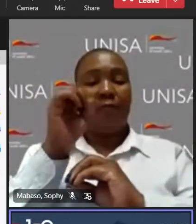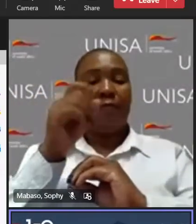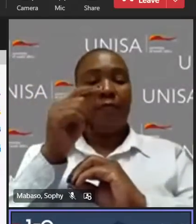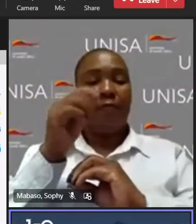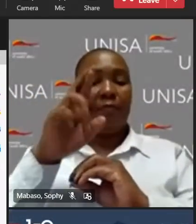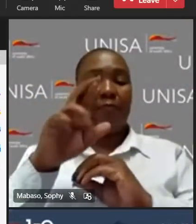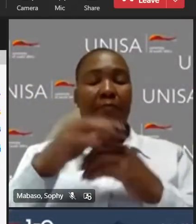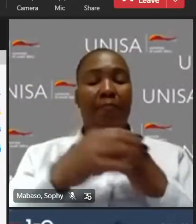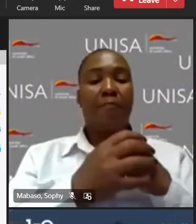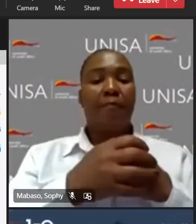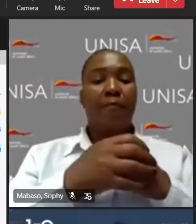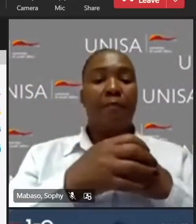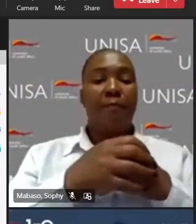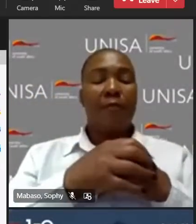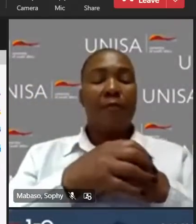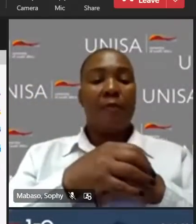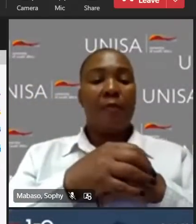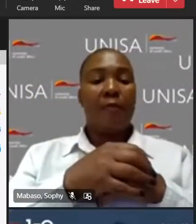instead.